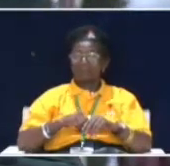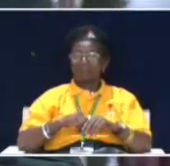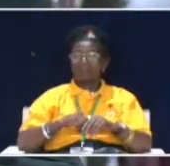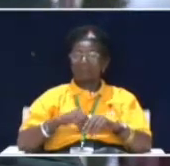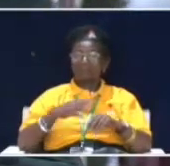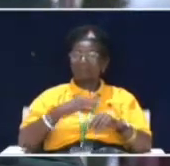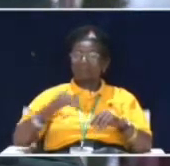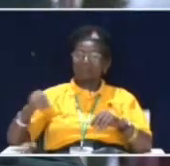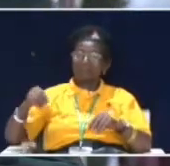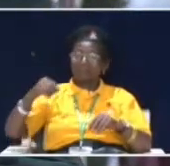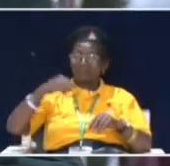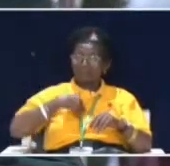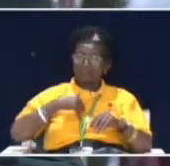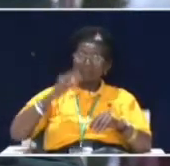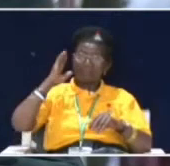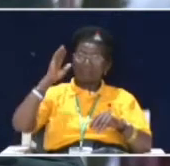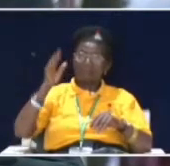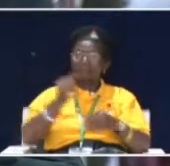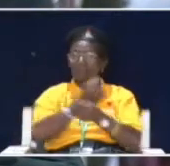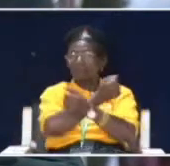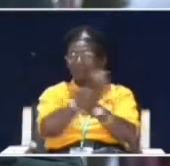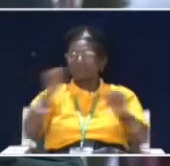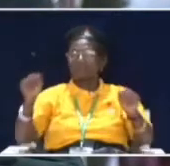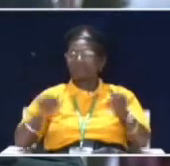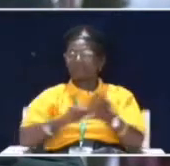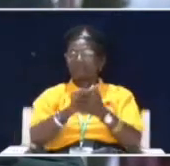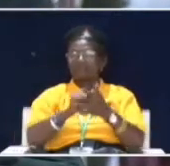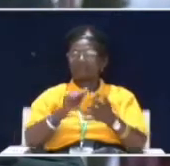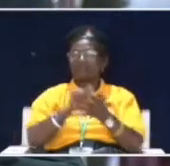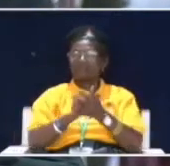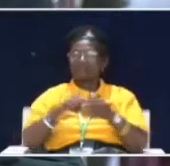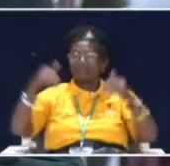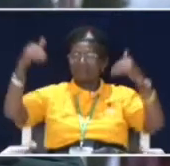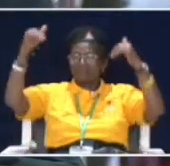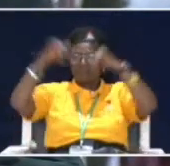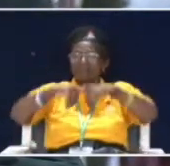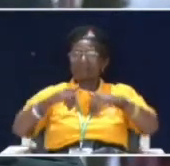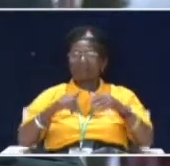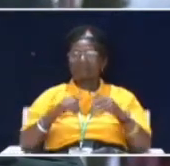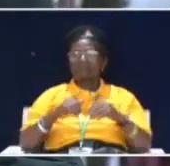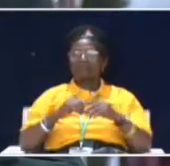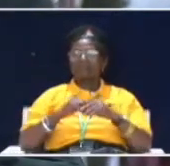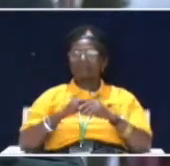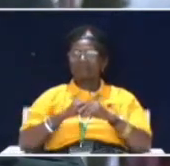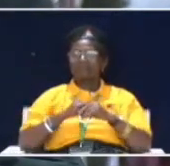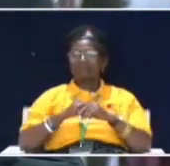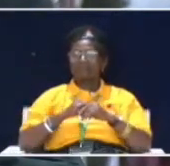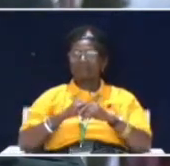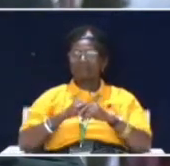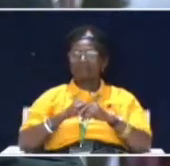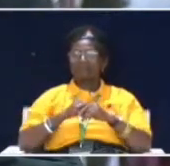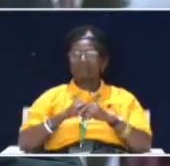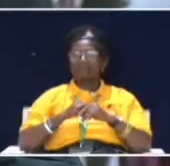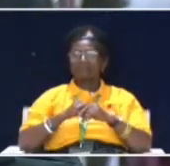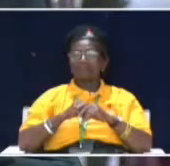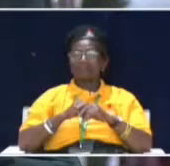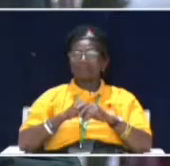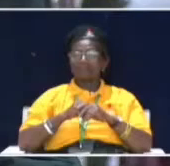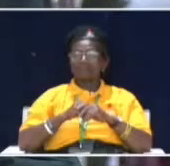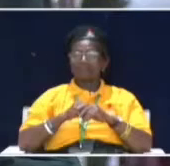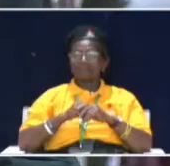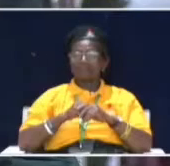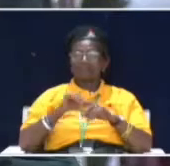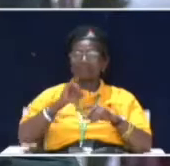And I will rescue those who are perishing. Bẹ́ẹ̀ ni, màá sì já àwọn tí wọ́n ń ṣègbè gbà padà kúrò